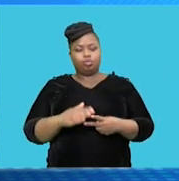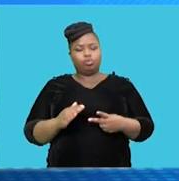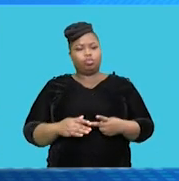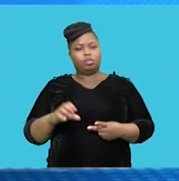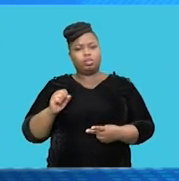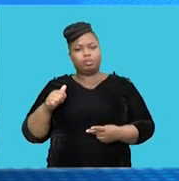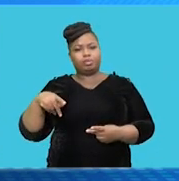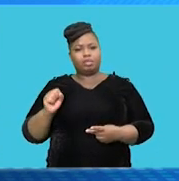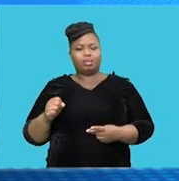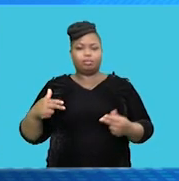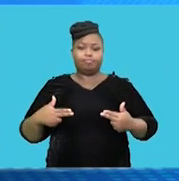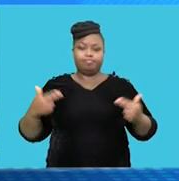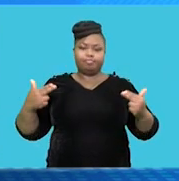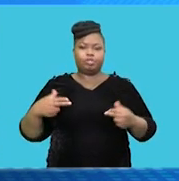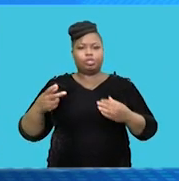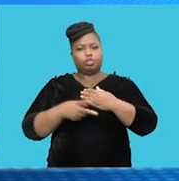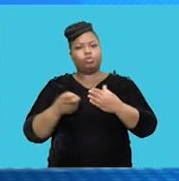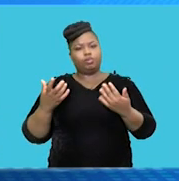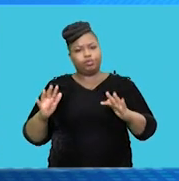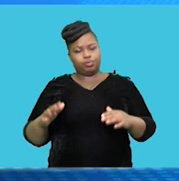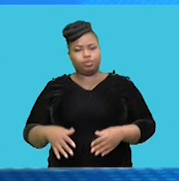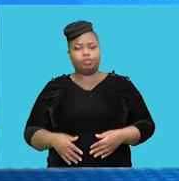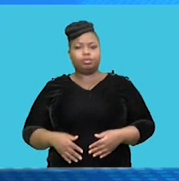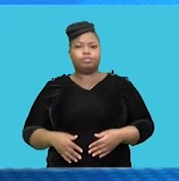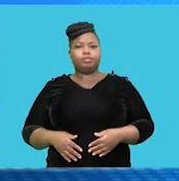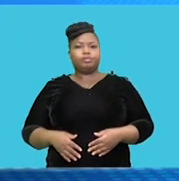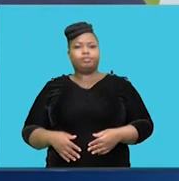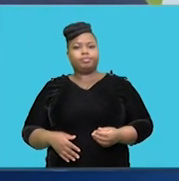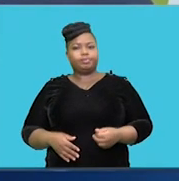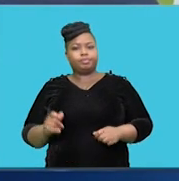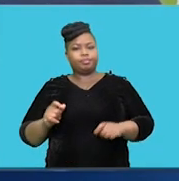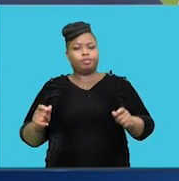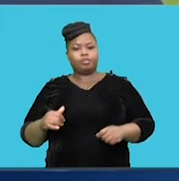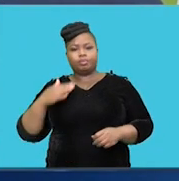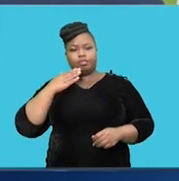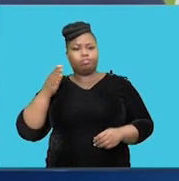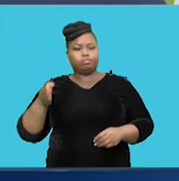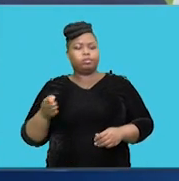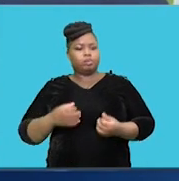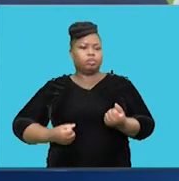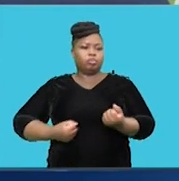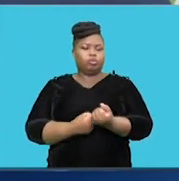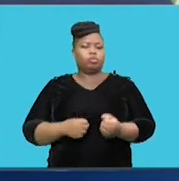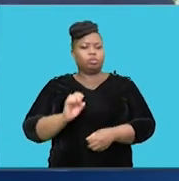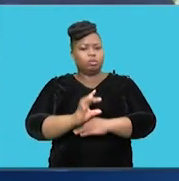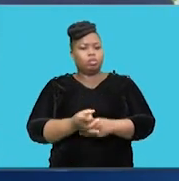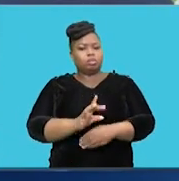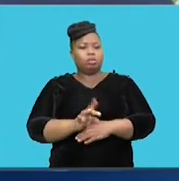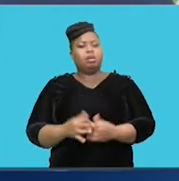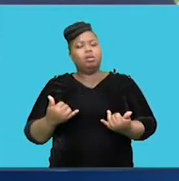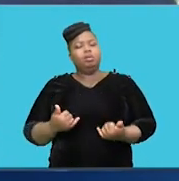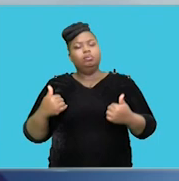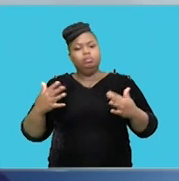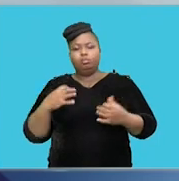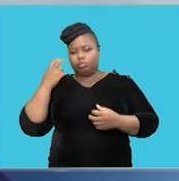pistols were stolen during the incident Members involved are receiving necessary support and counselling A manhand has since